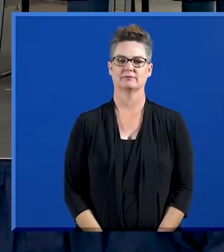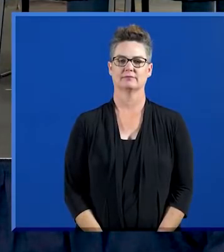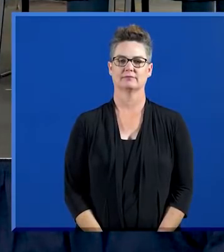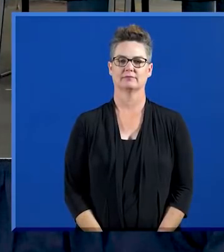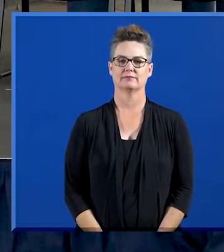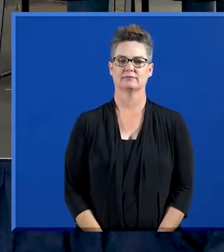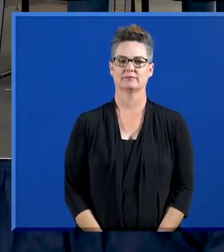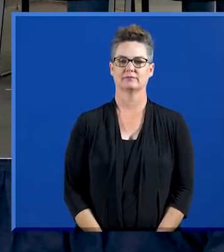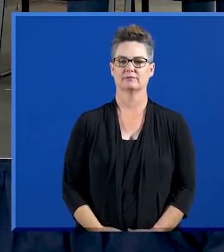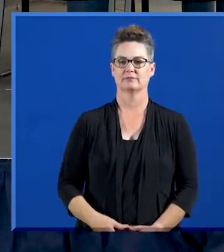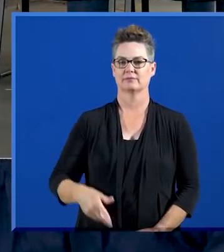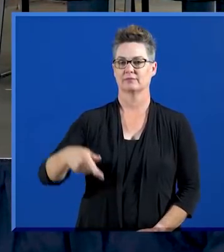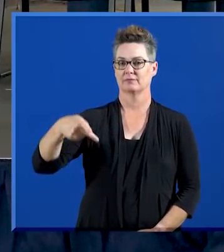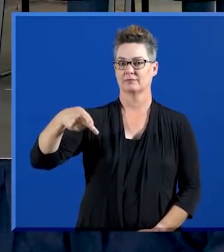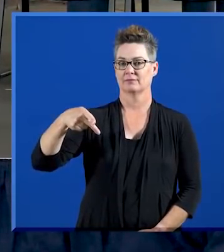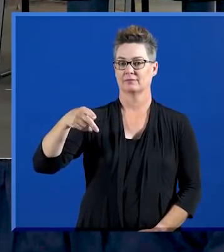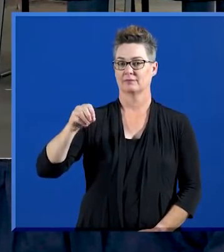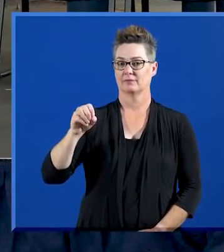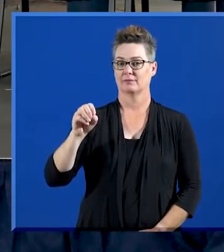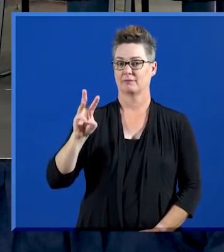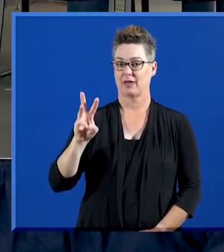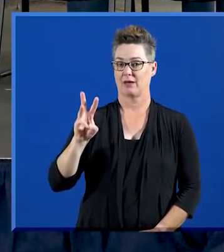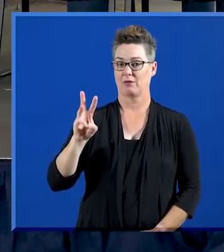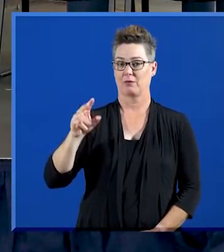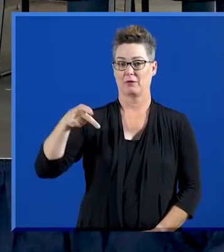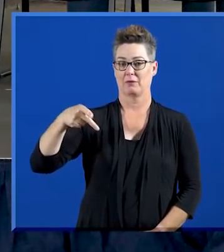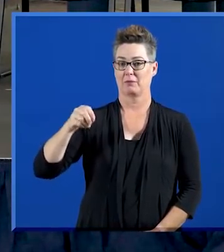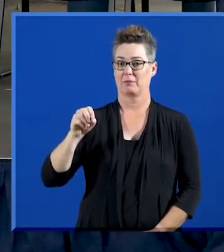Pow Pow Nachor.